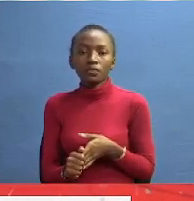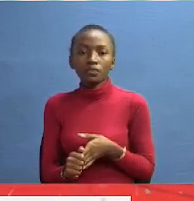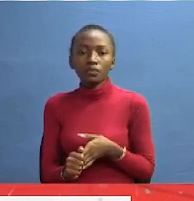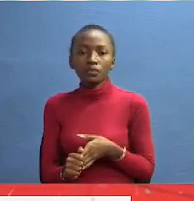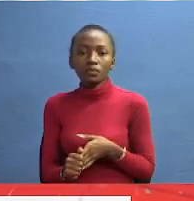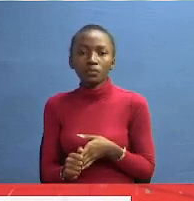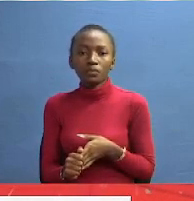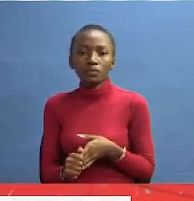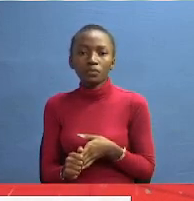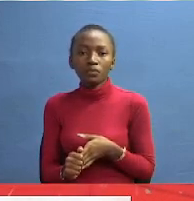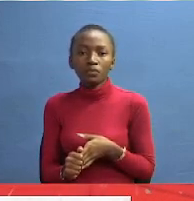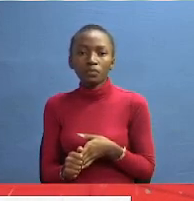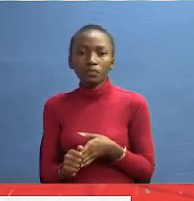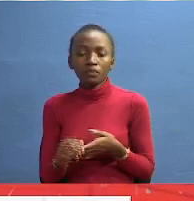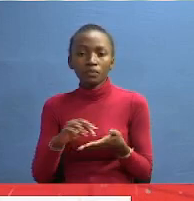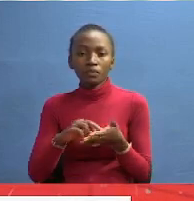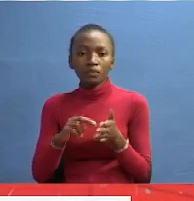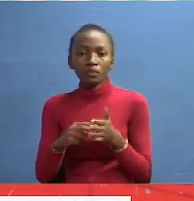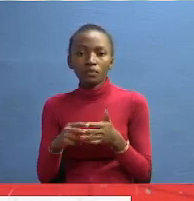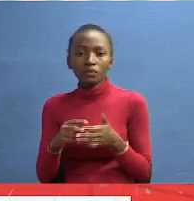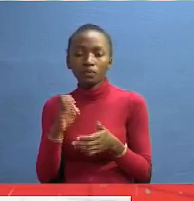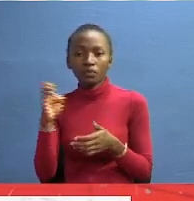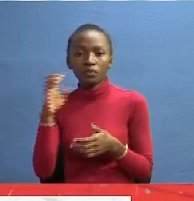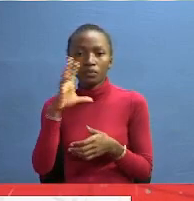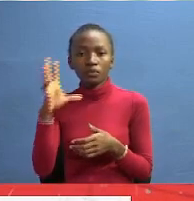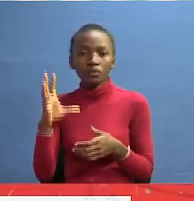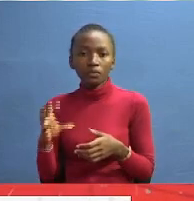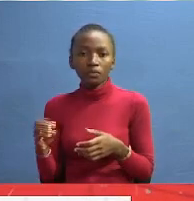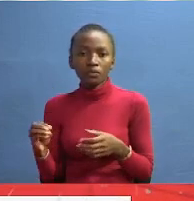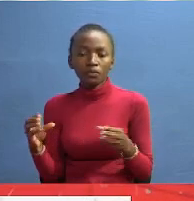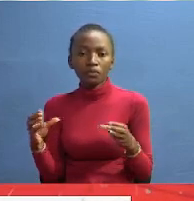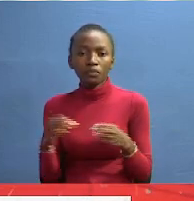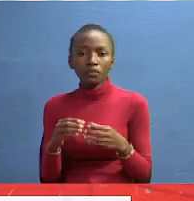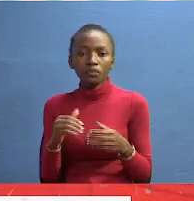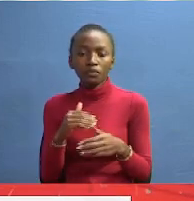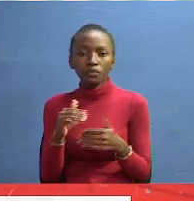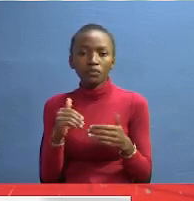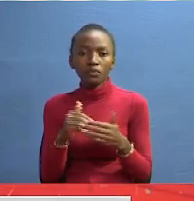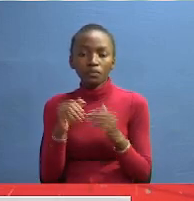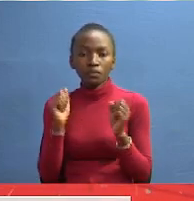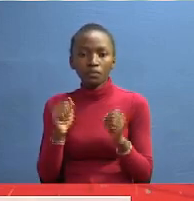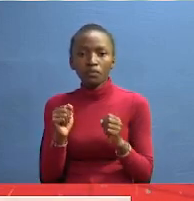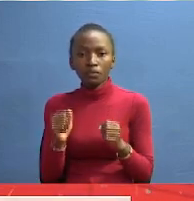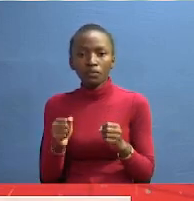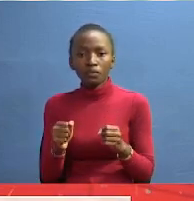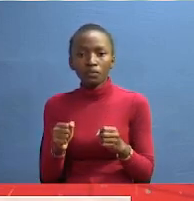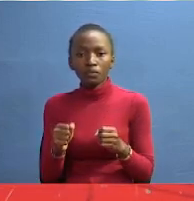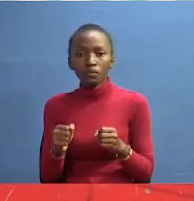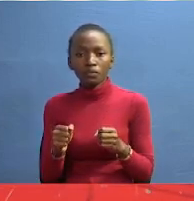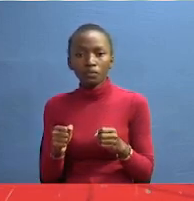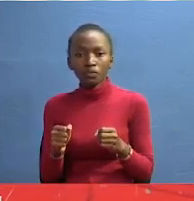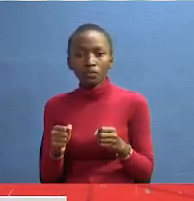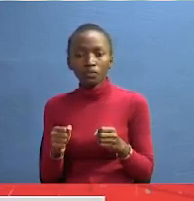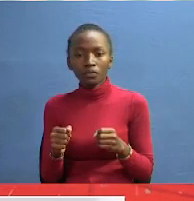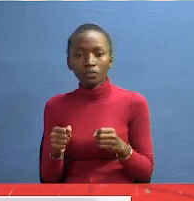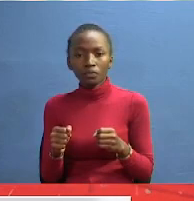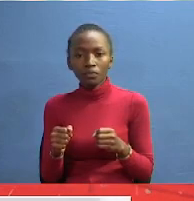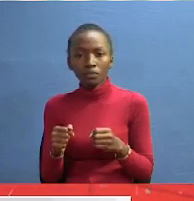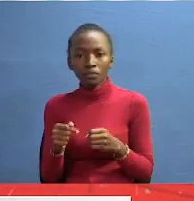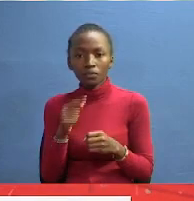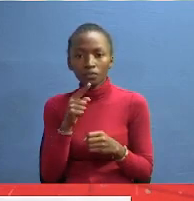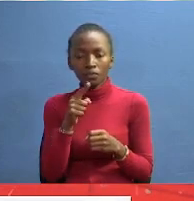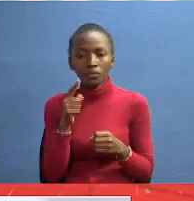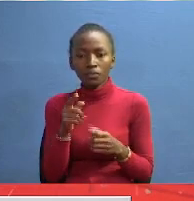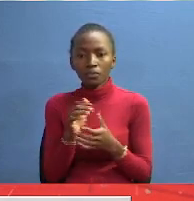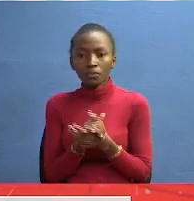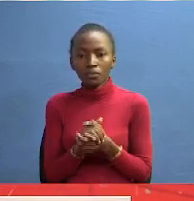really be threatened. Right. Apparently, we have seen in the recent time that even terrorism has found its way in, even with